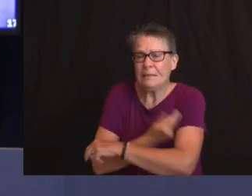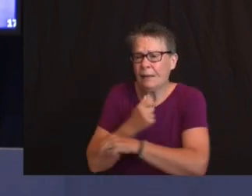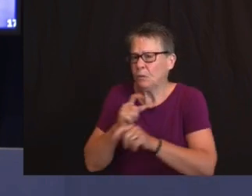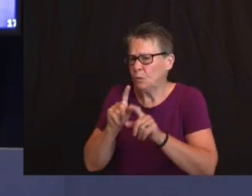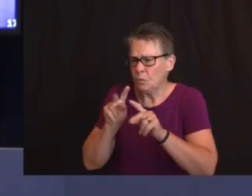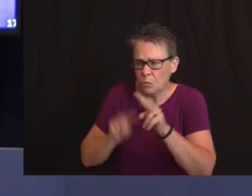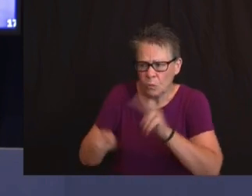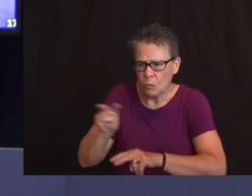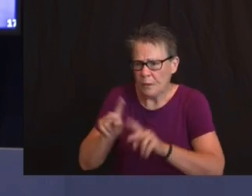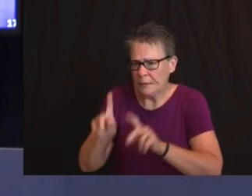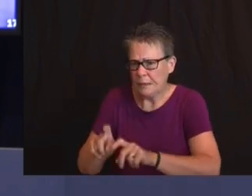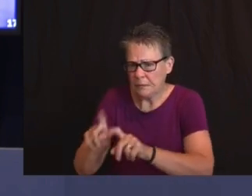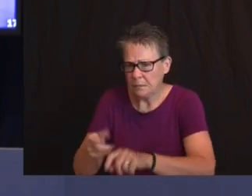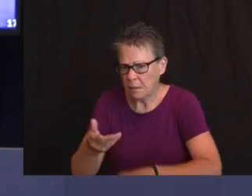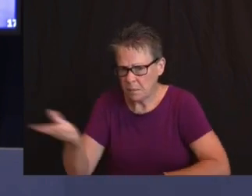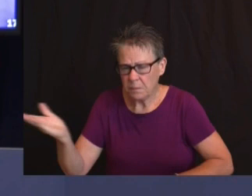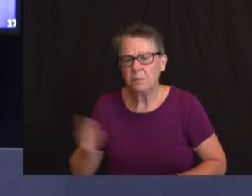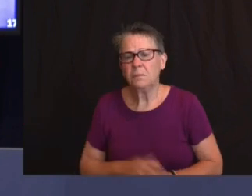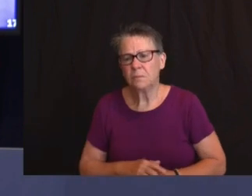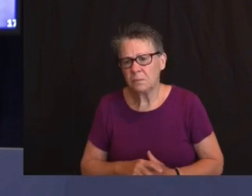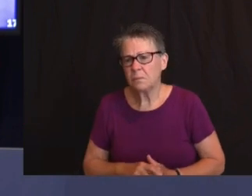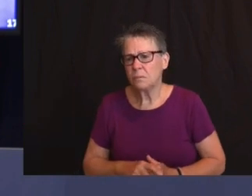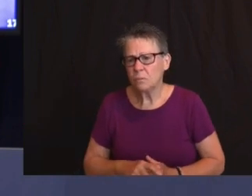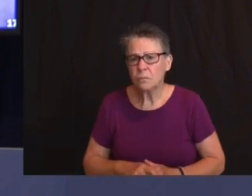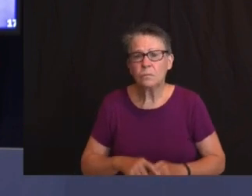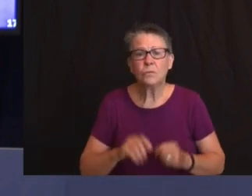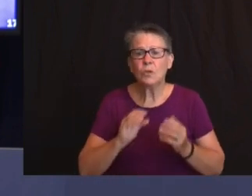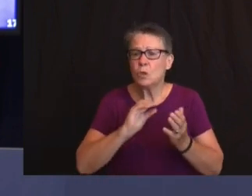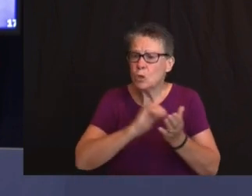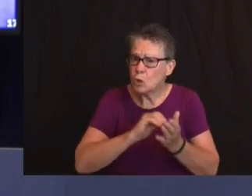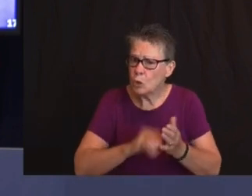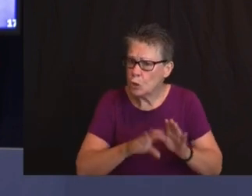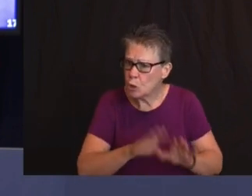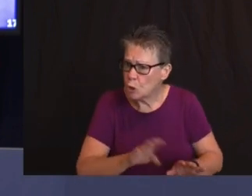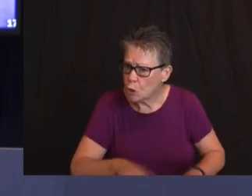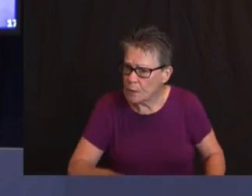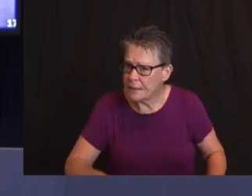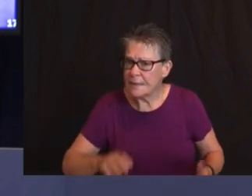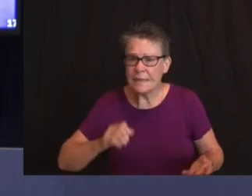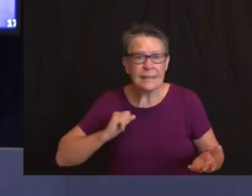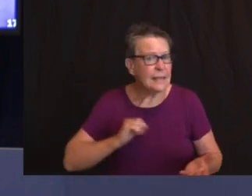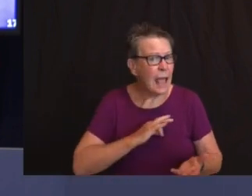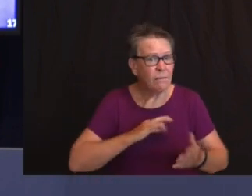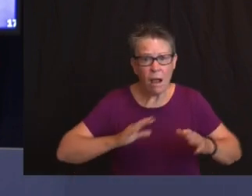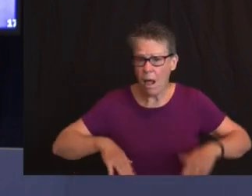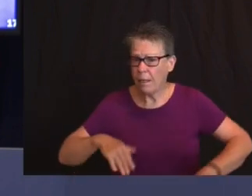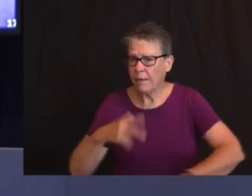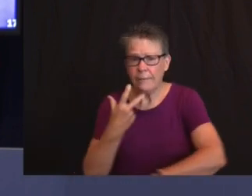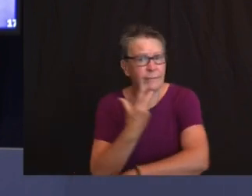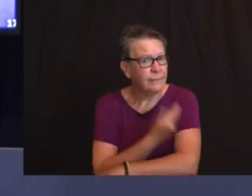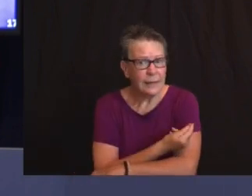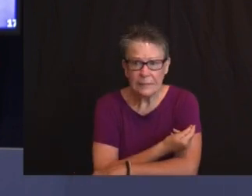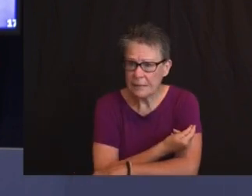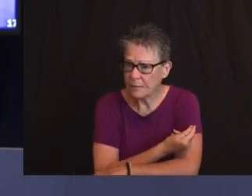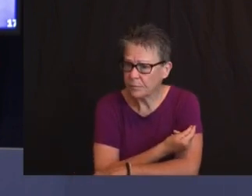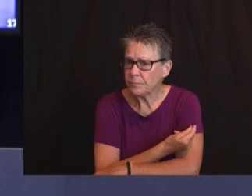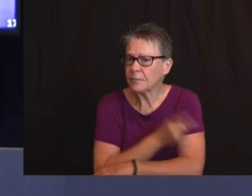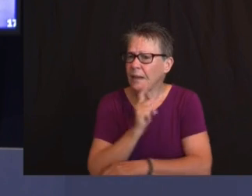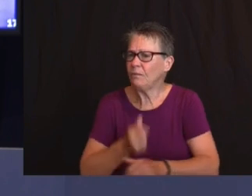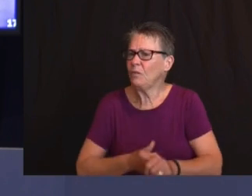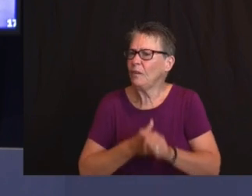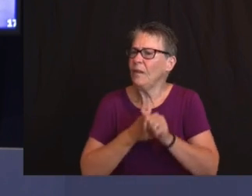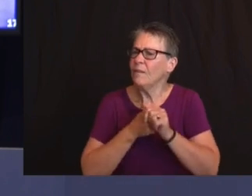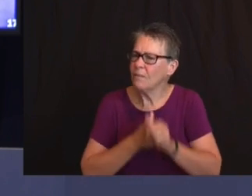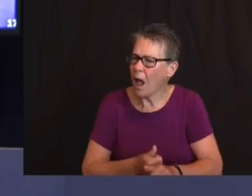Students and staff who are not fully vaccinated will undergo testing based on the screening testing matrix found